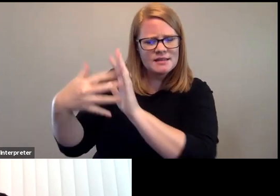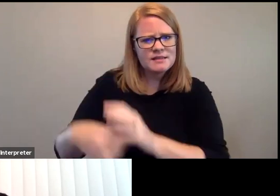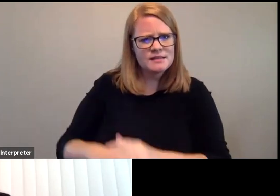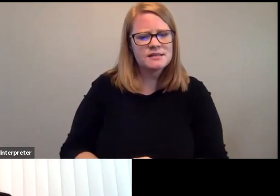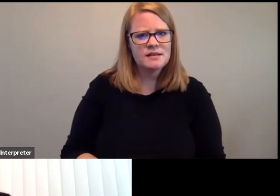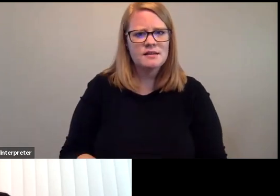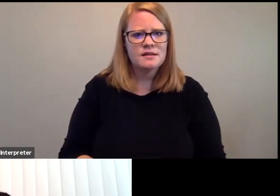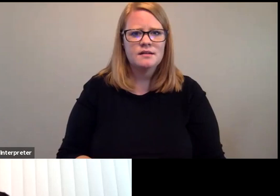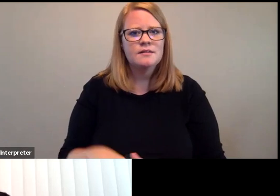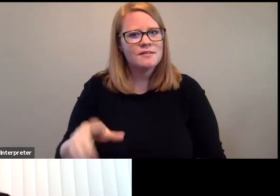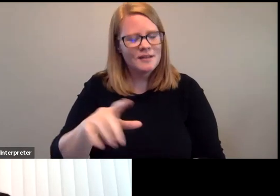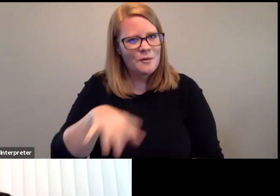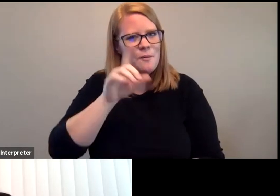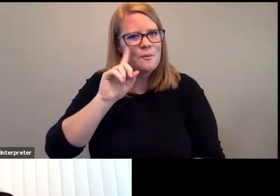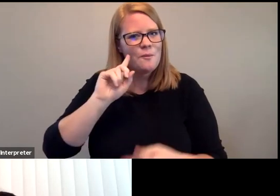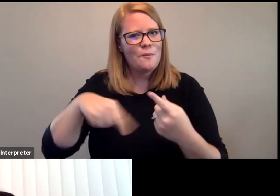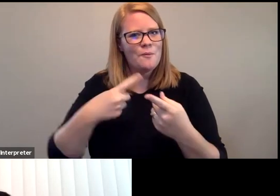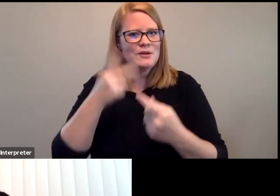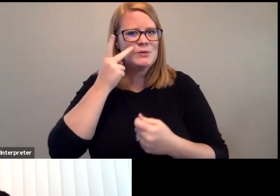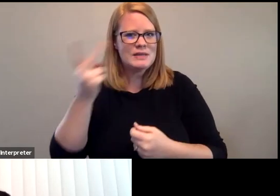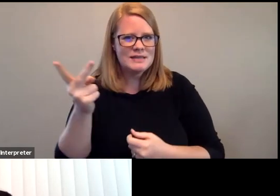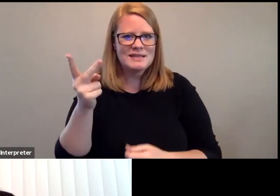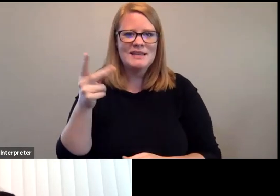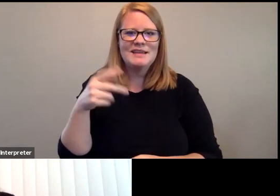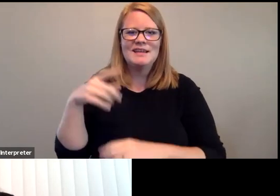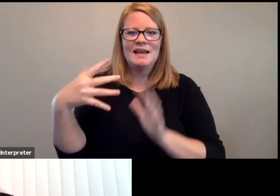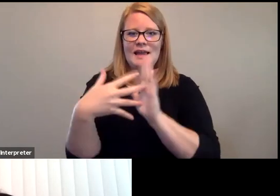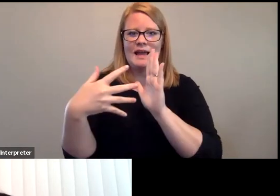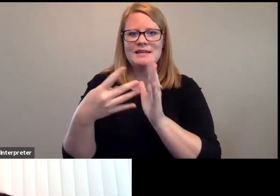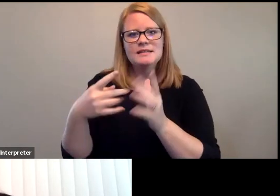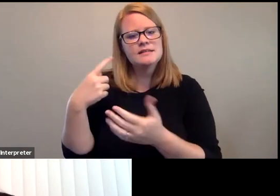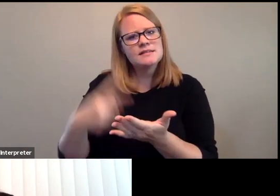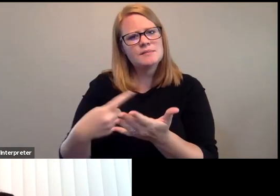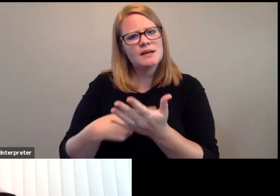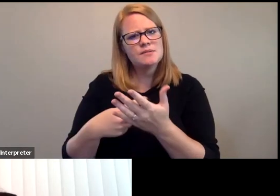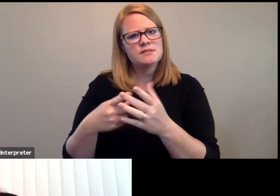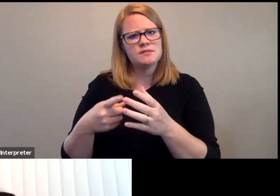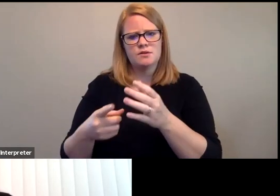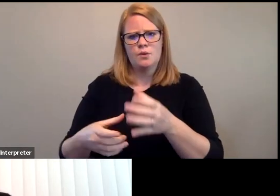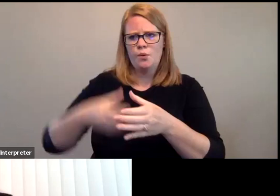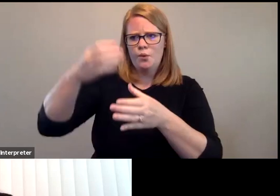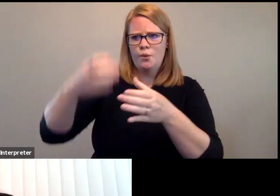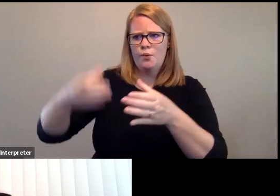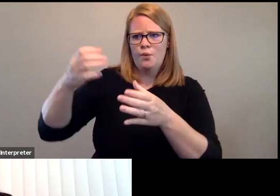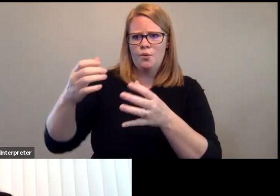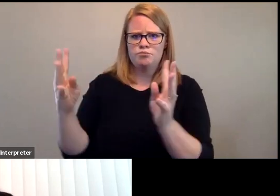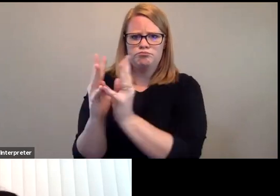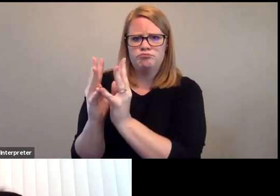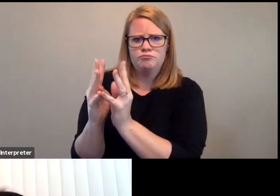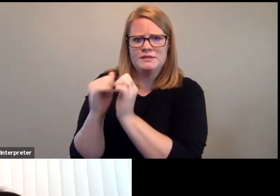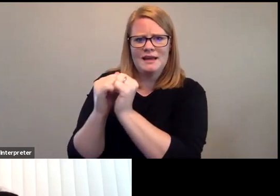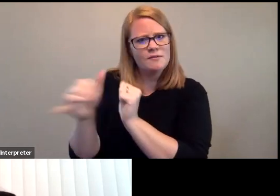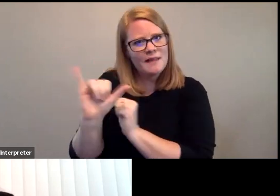up, you know, they're like, look like a family together, a mom, a dad, and kids, or, you know, multiples, or sometimes just a single